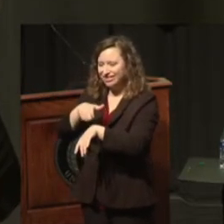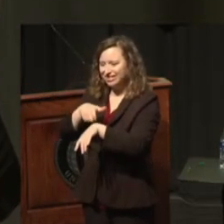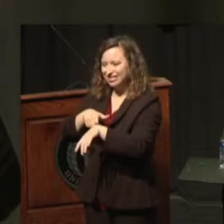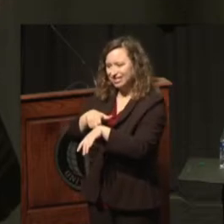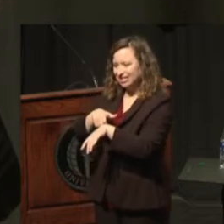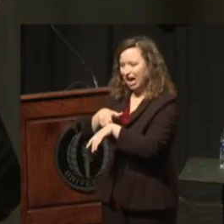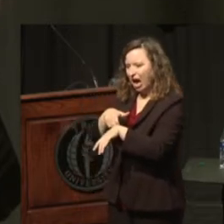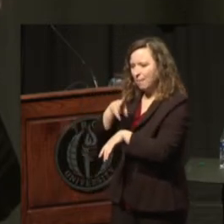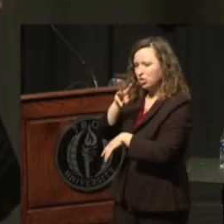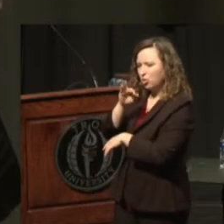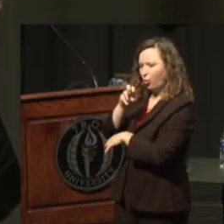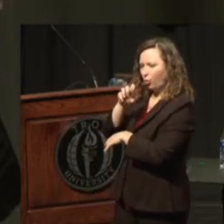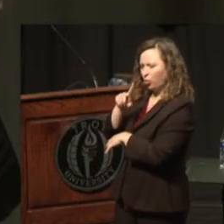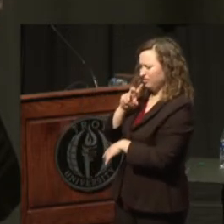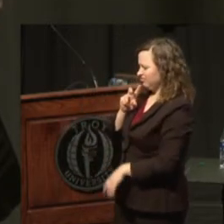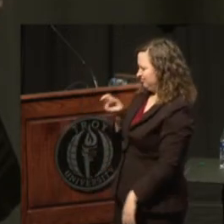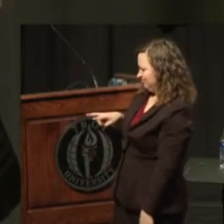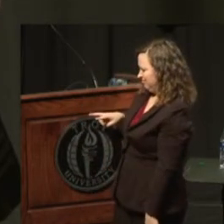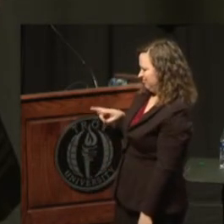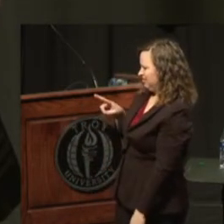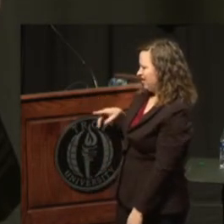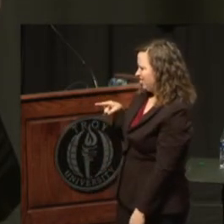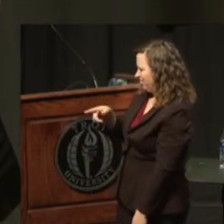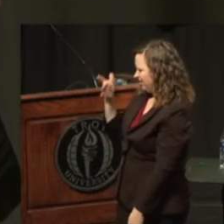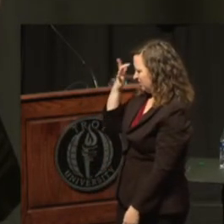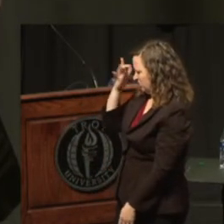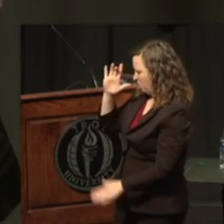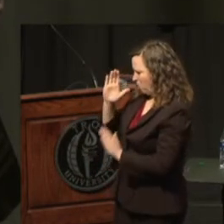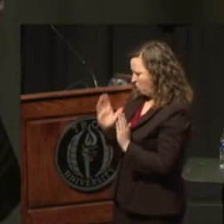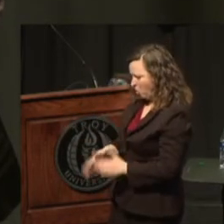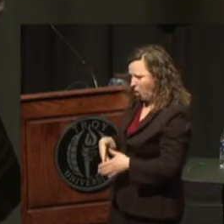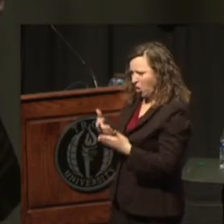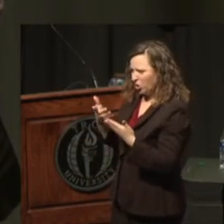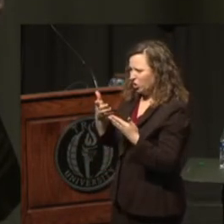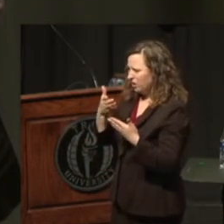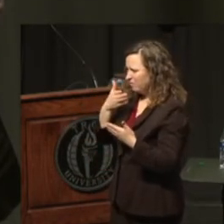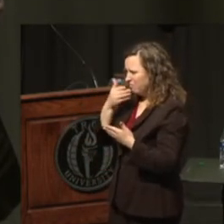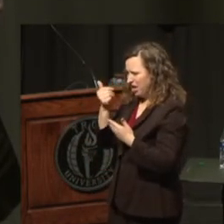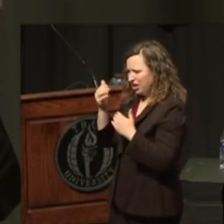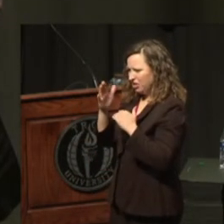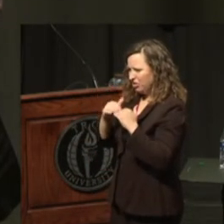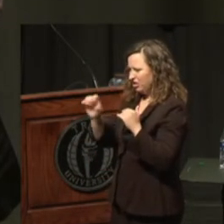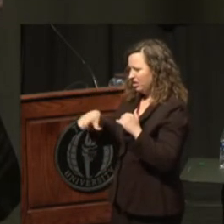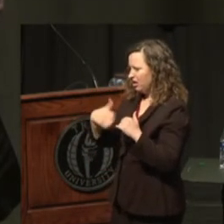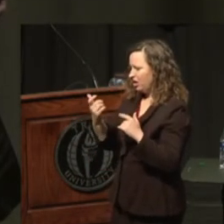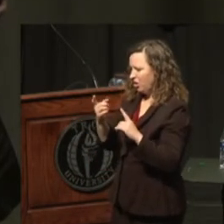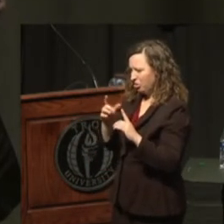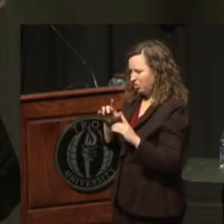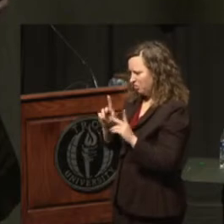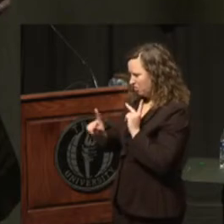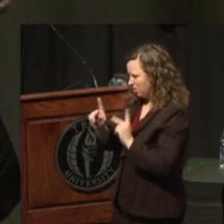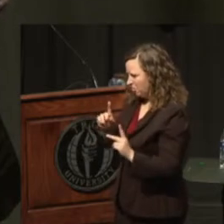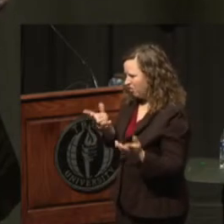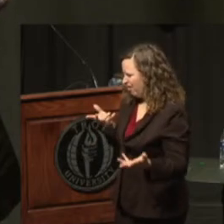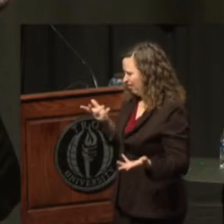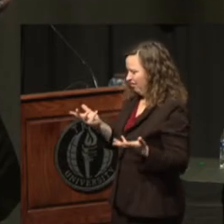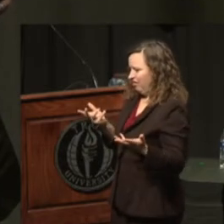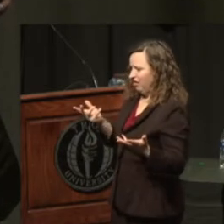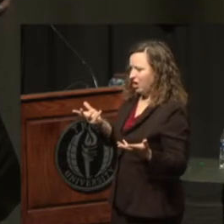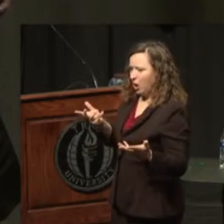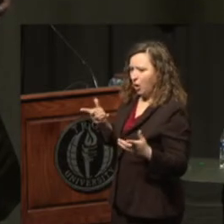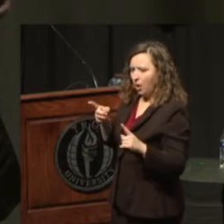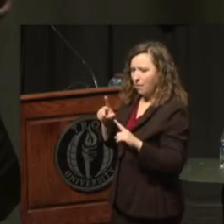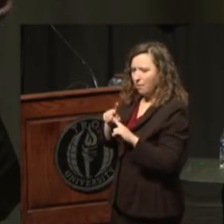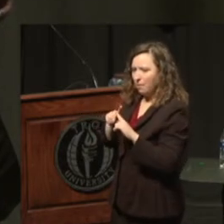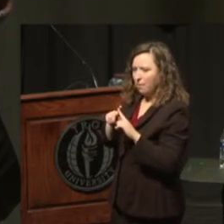knows numbers. This guy's smart. This guy knows a lot of things. And he goes to work for the warden. And he is doing wrong for